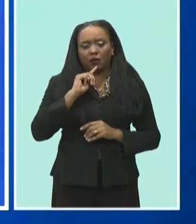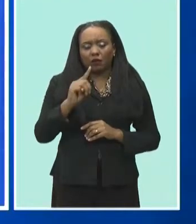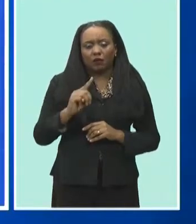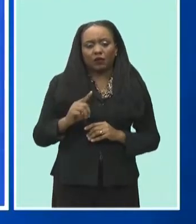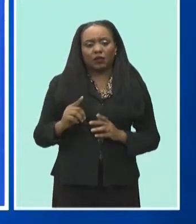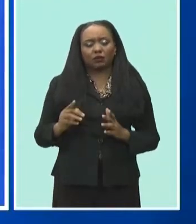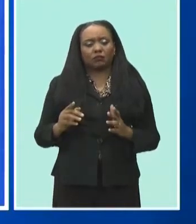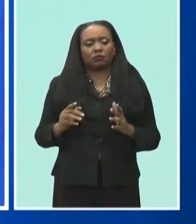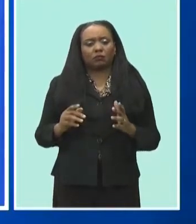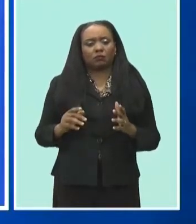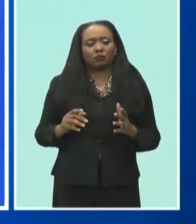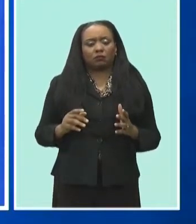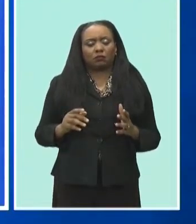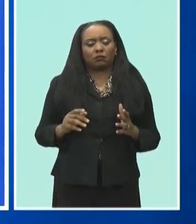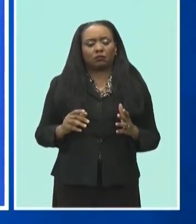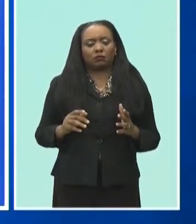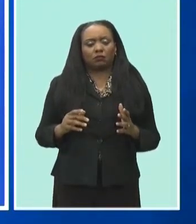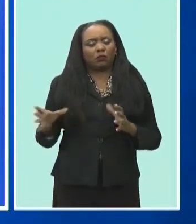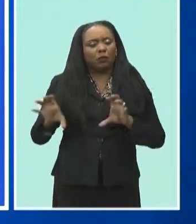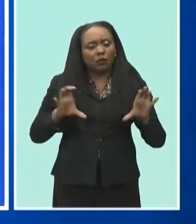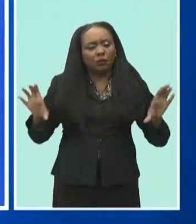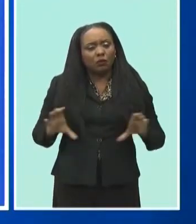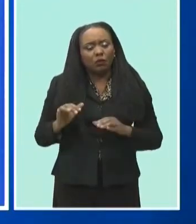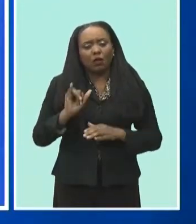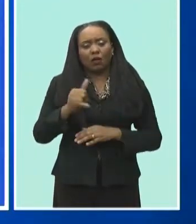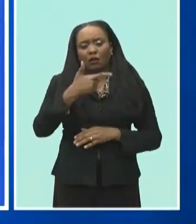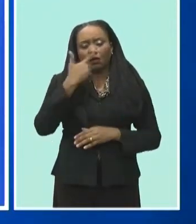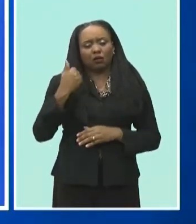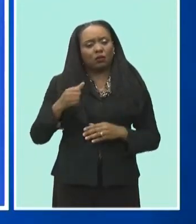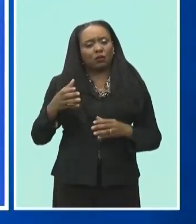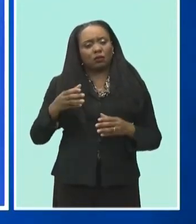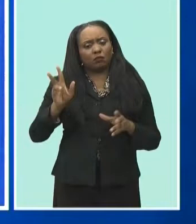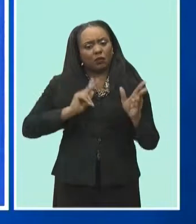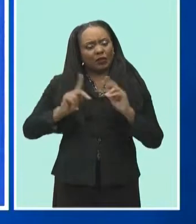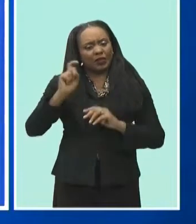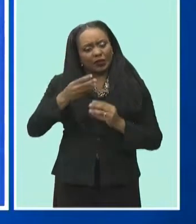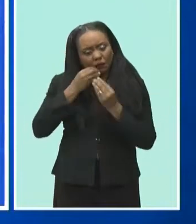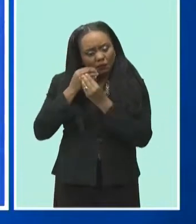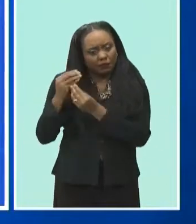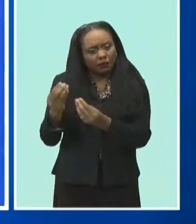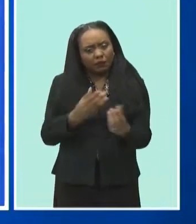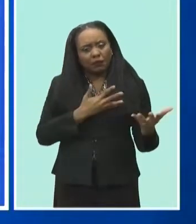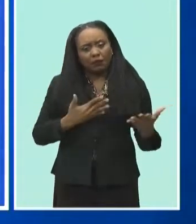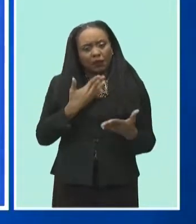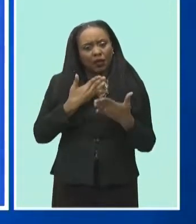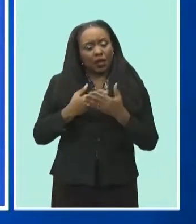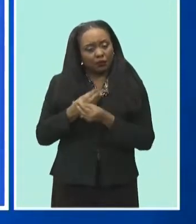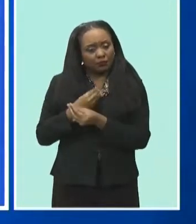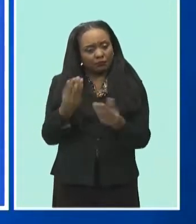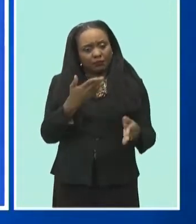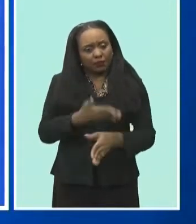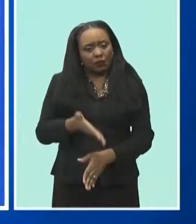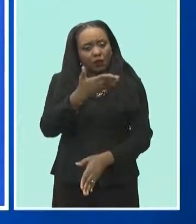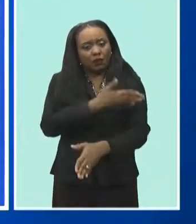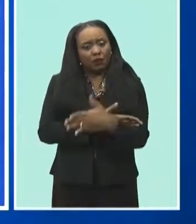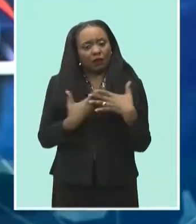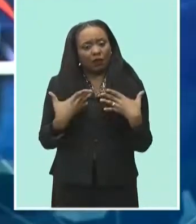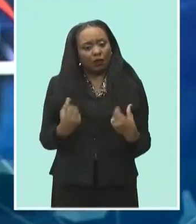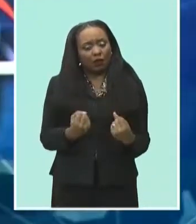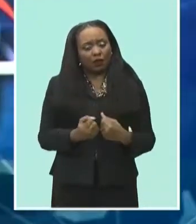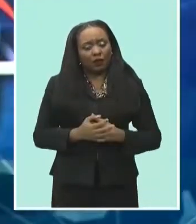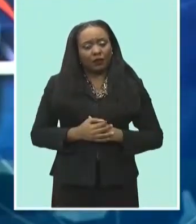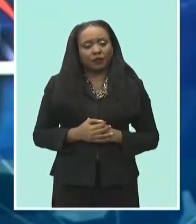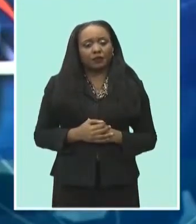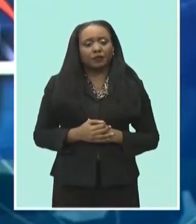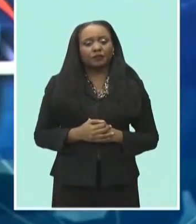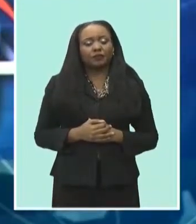this so that we can better inform consumers and that we can have improved impacts on health.